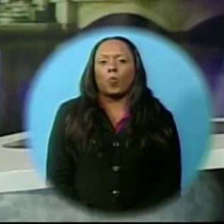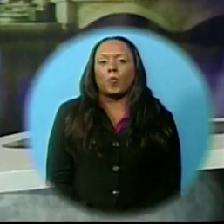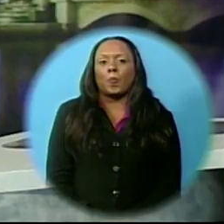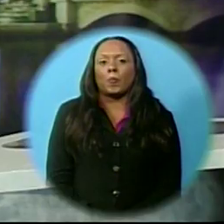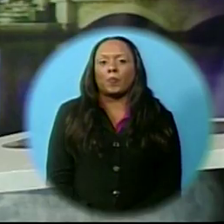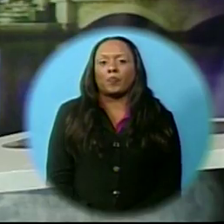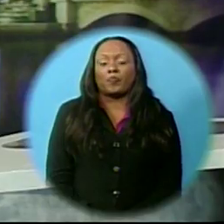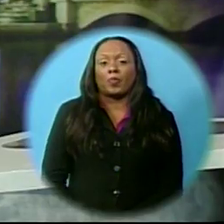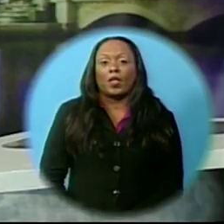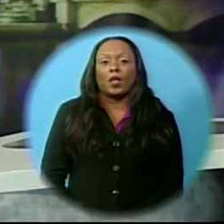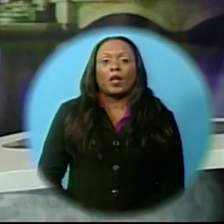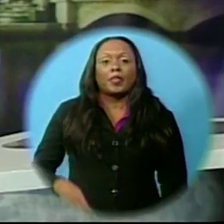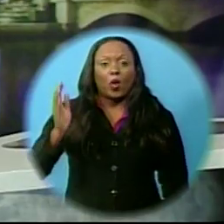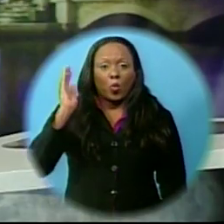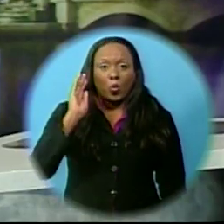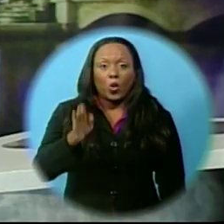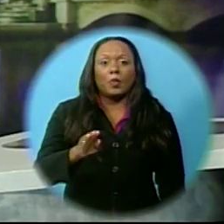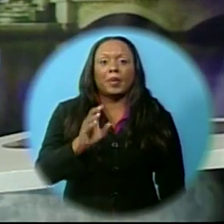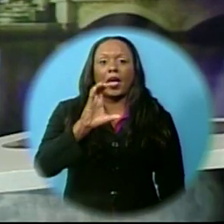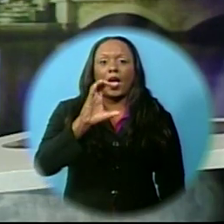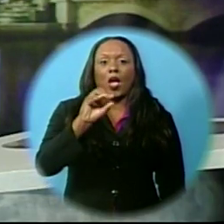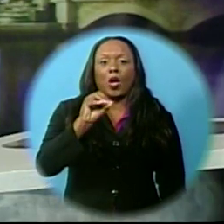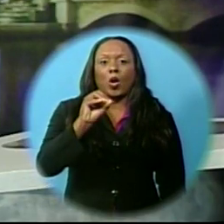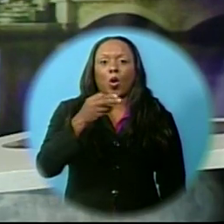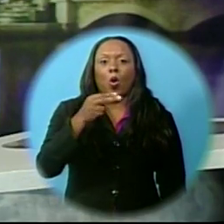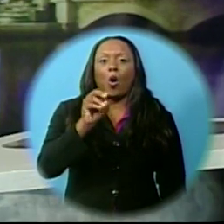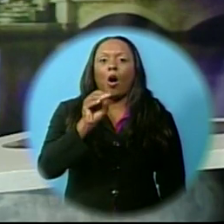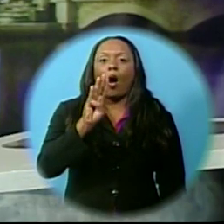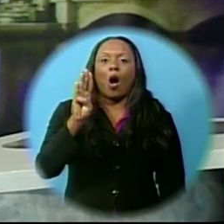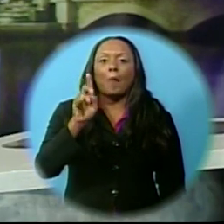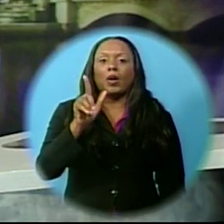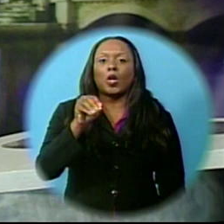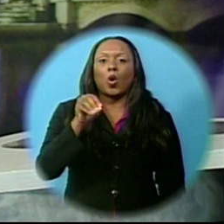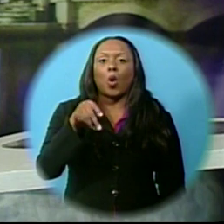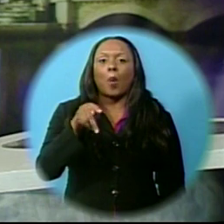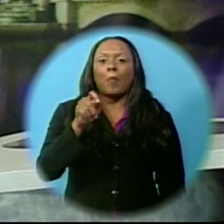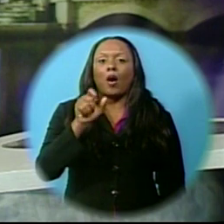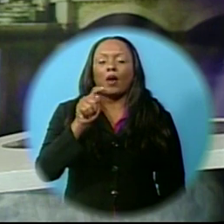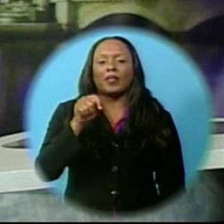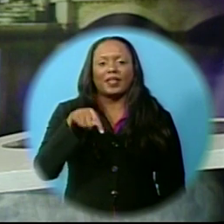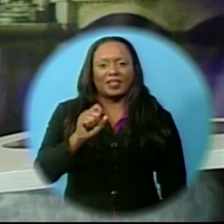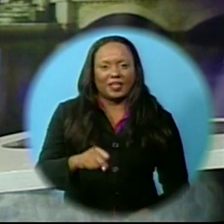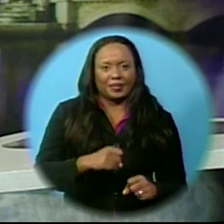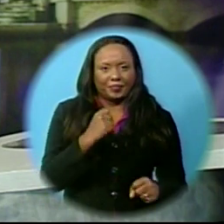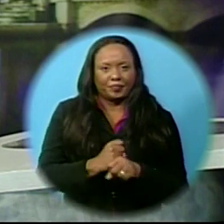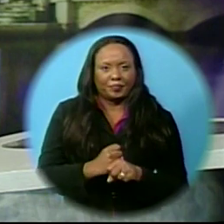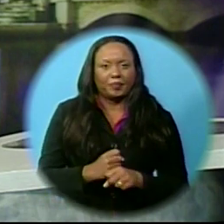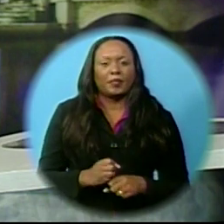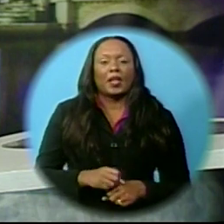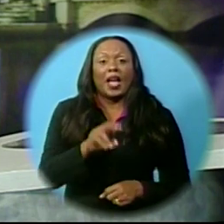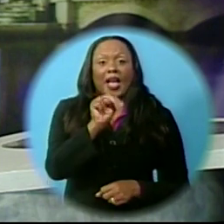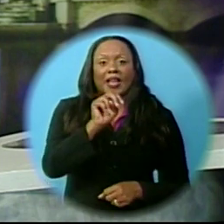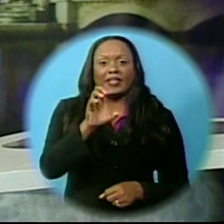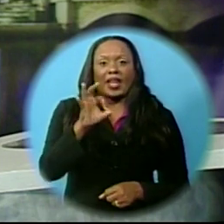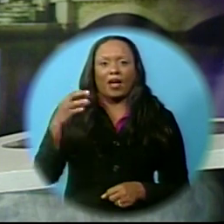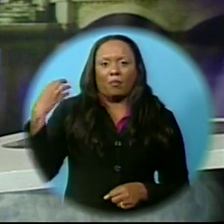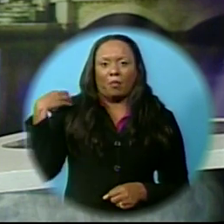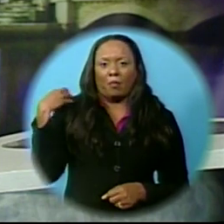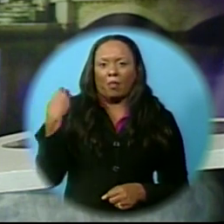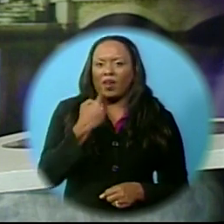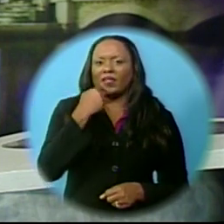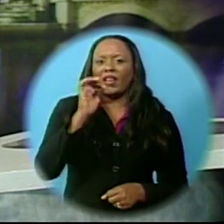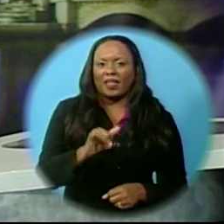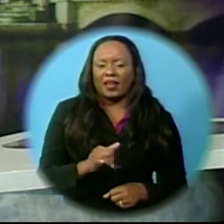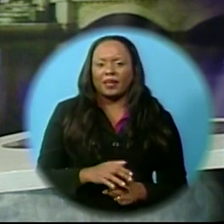There will be a cohabble pot this year Confirmation of this has come from the National Cultural Foundation's Chief Executive Officer